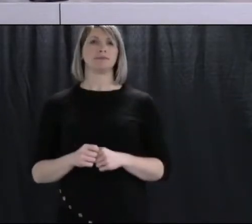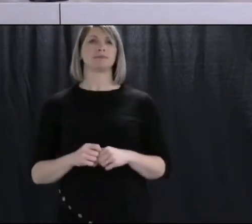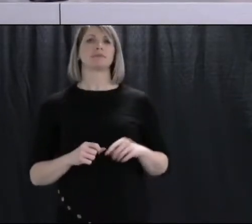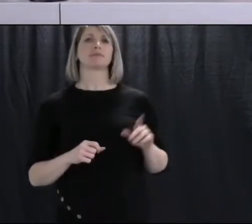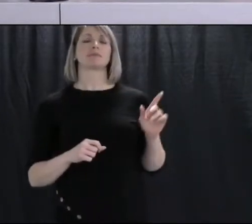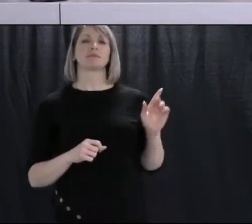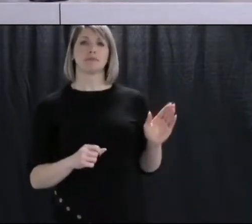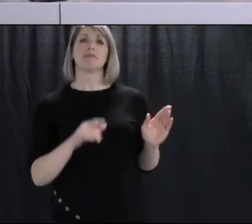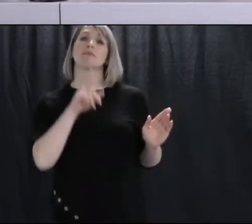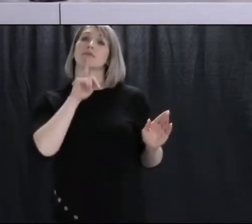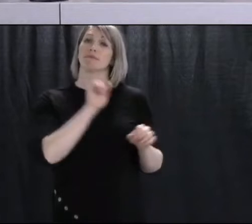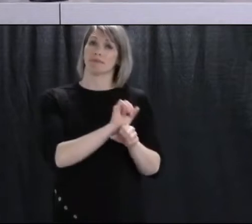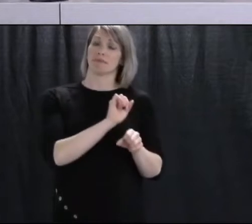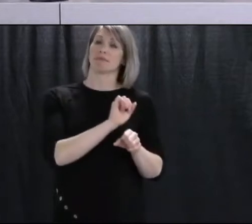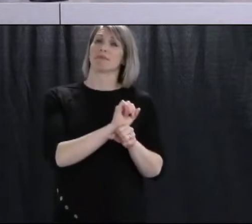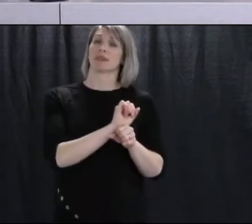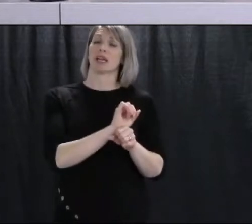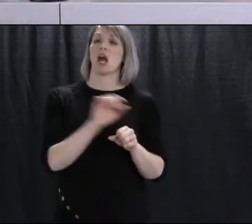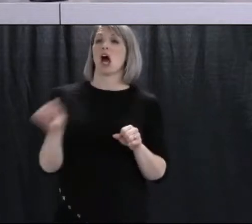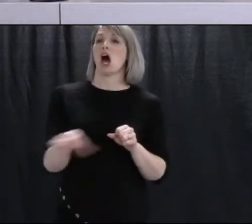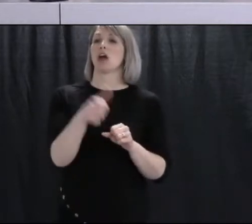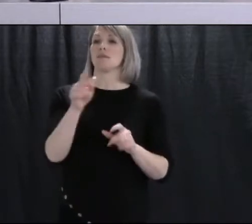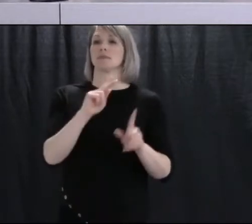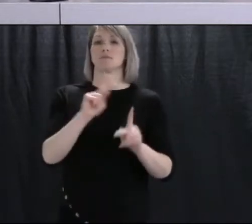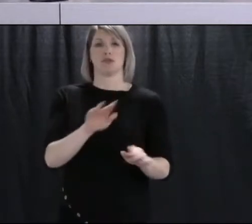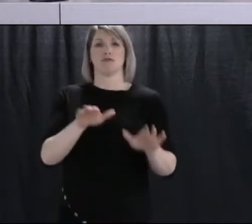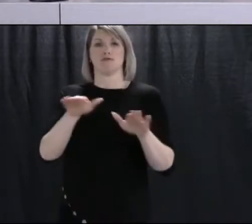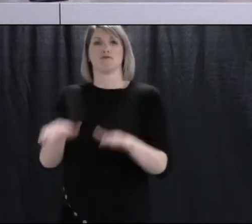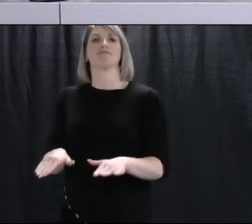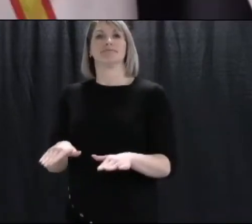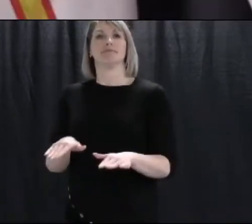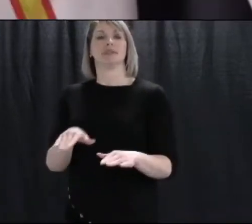be the fact that people coming in from another province,